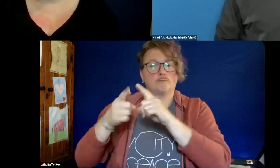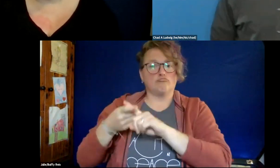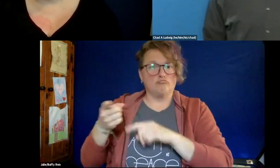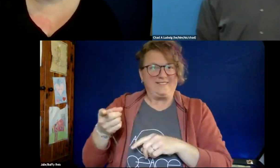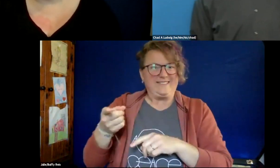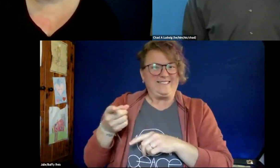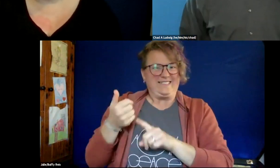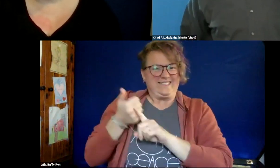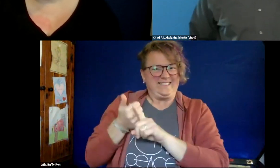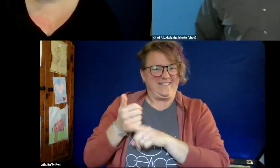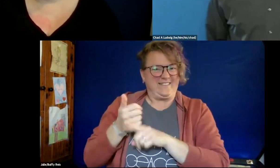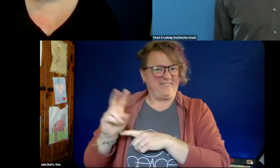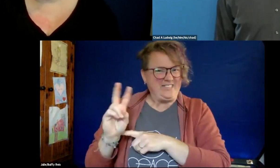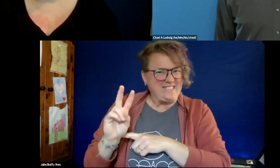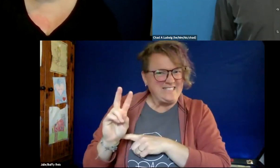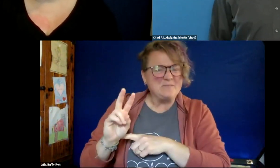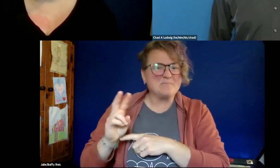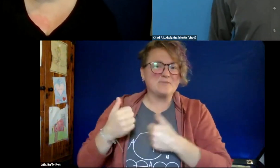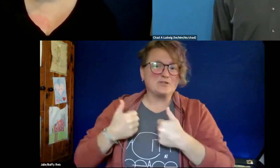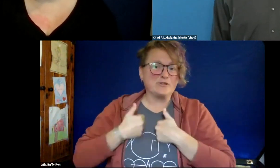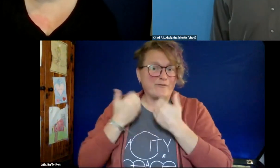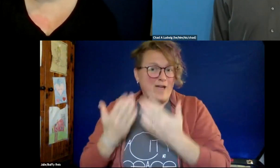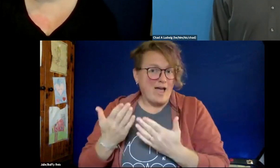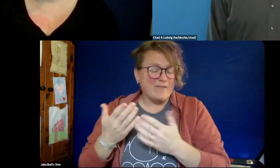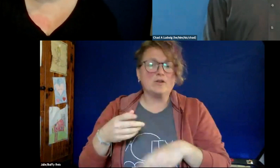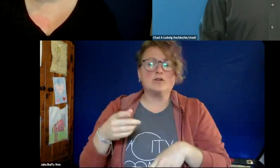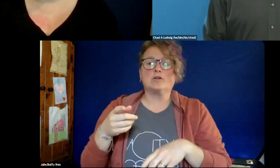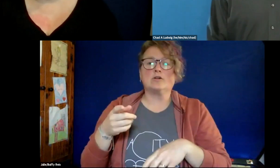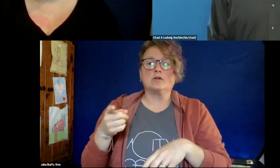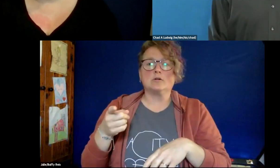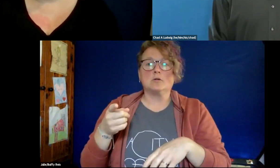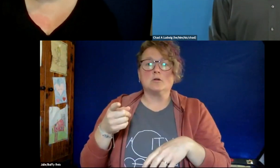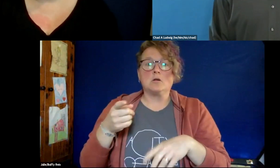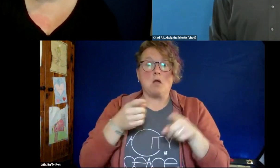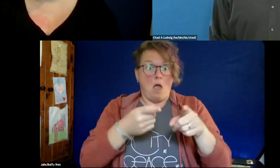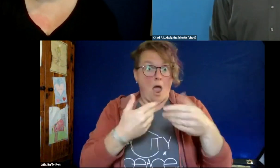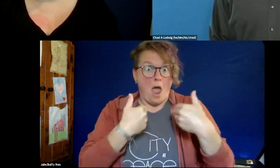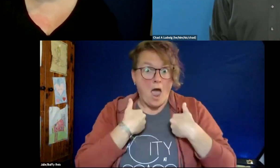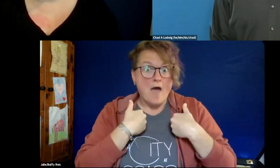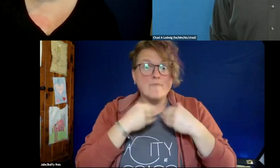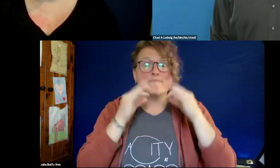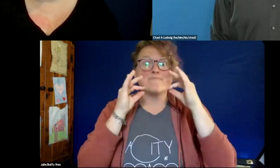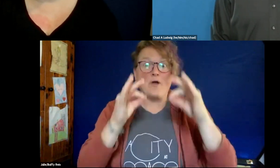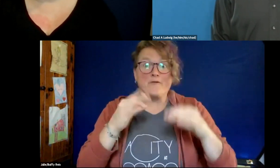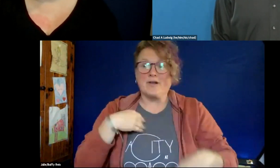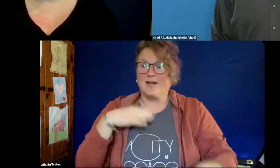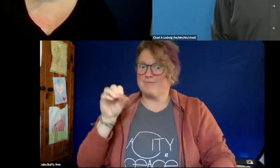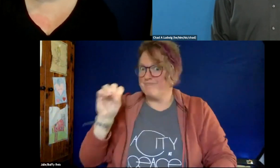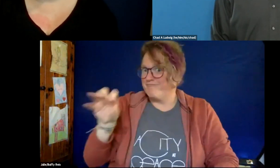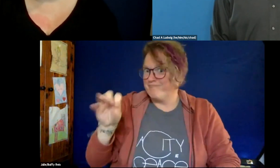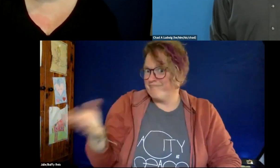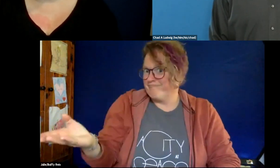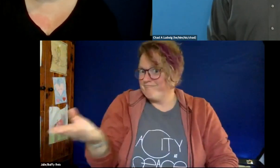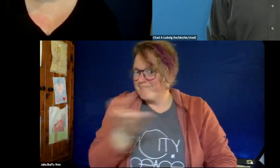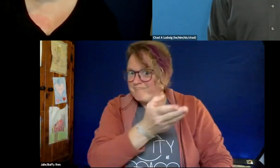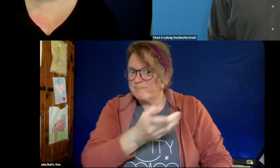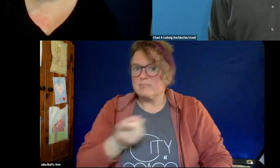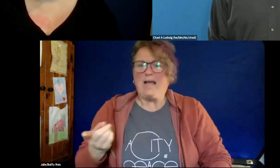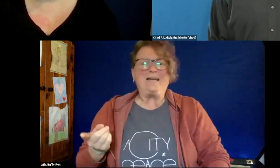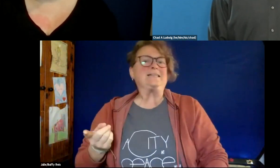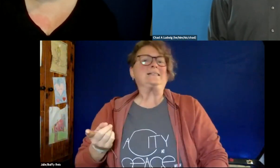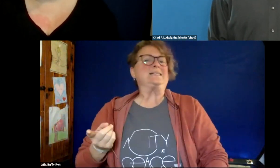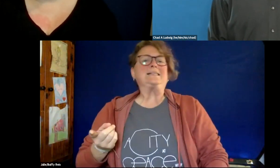Now, as far as the situation, I have a friend who is a victim, survivor, and you have